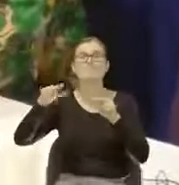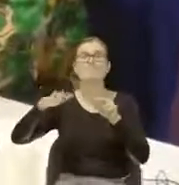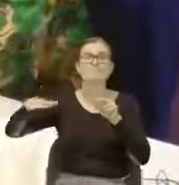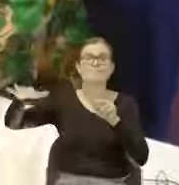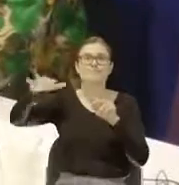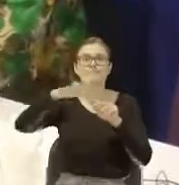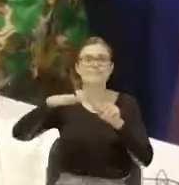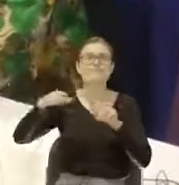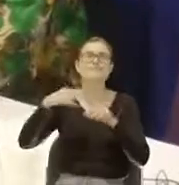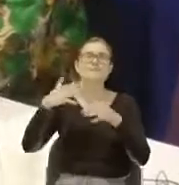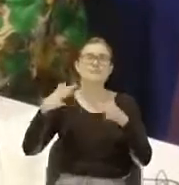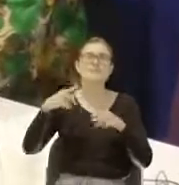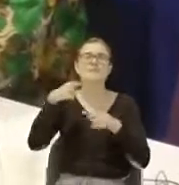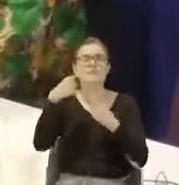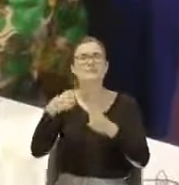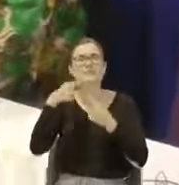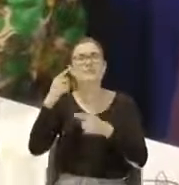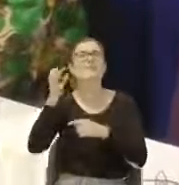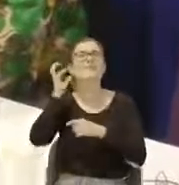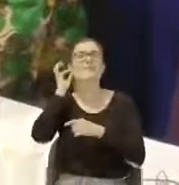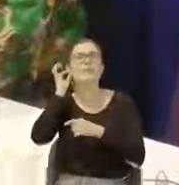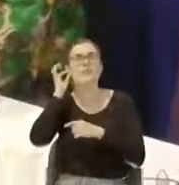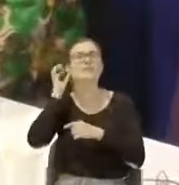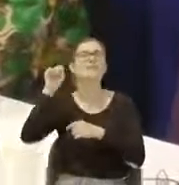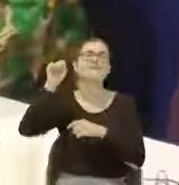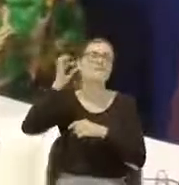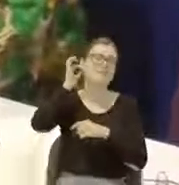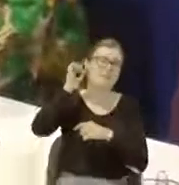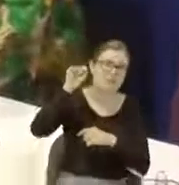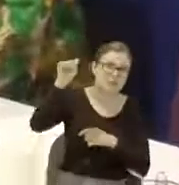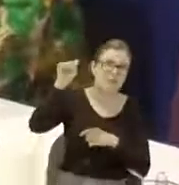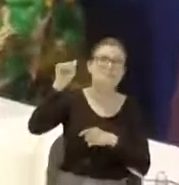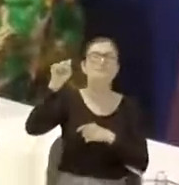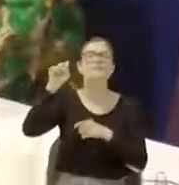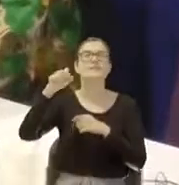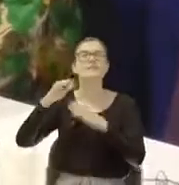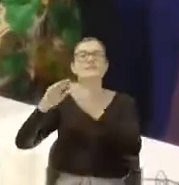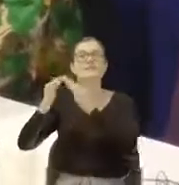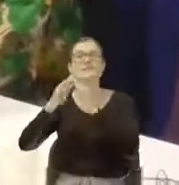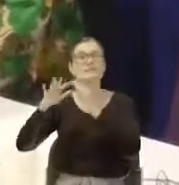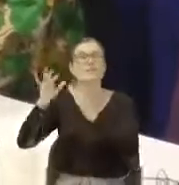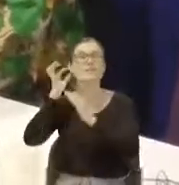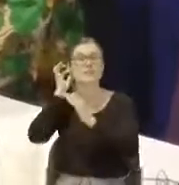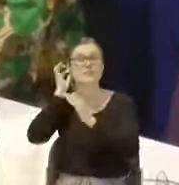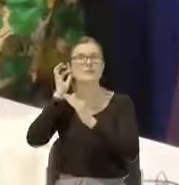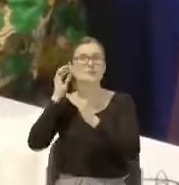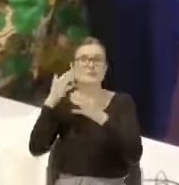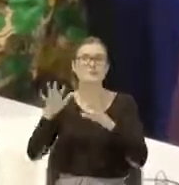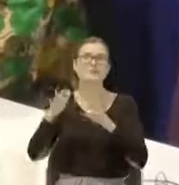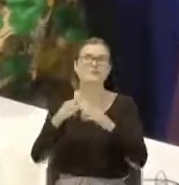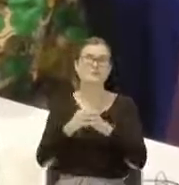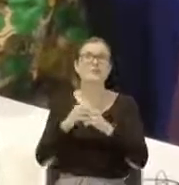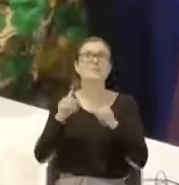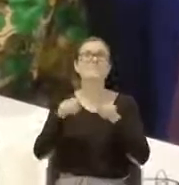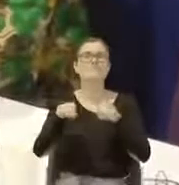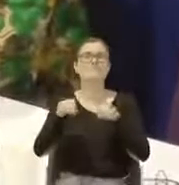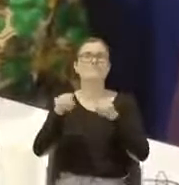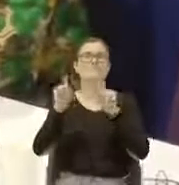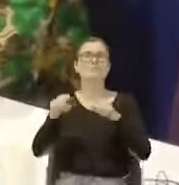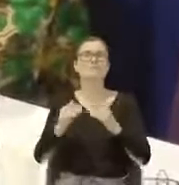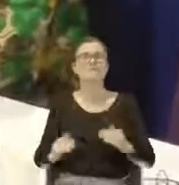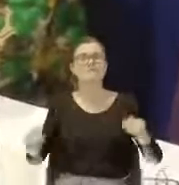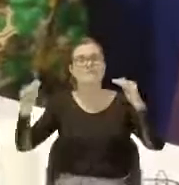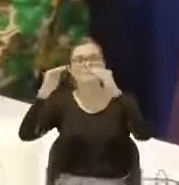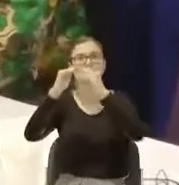today, sustainable planning and building, and social cohesion, which is breaking apart, which we really need. So I think these are